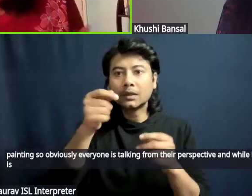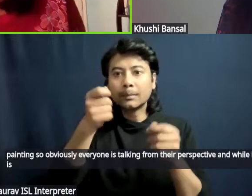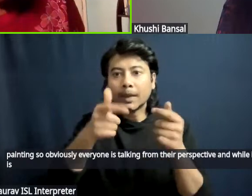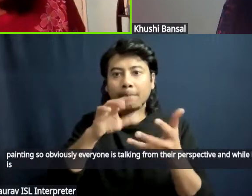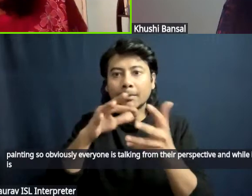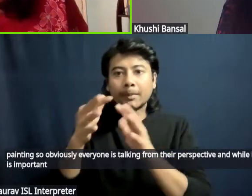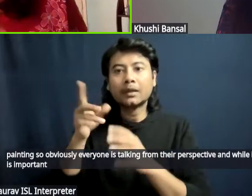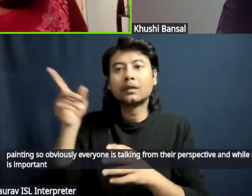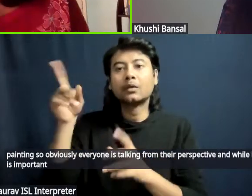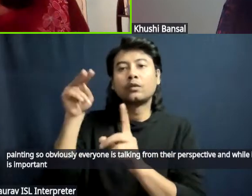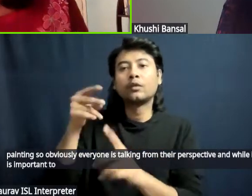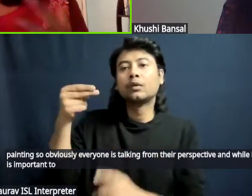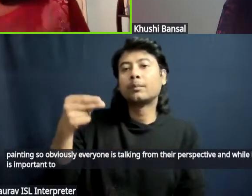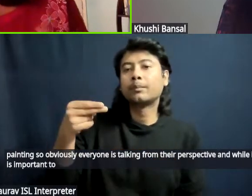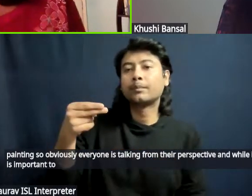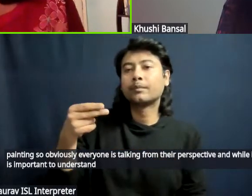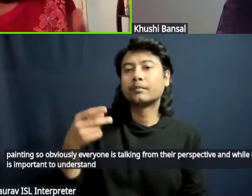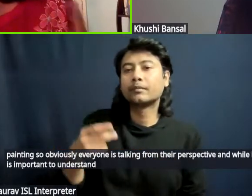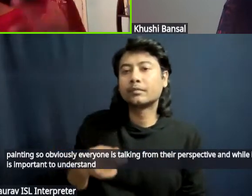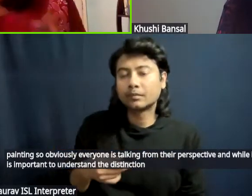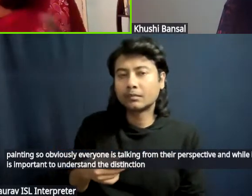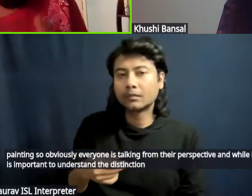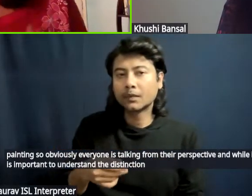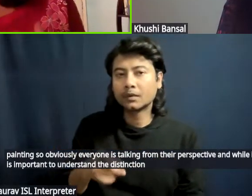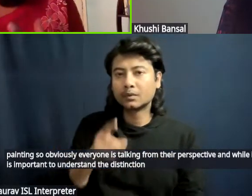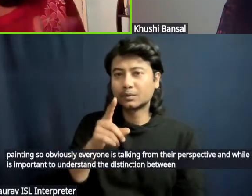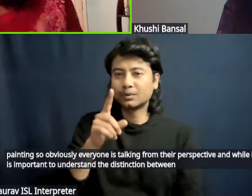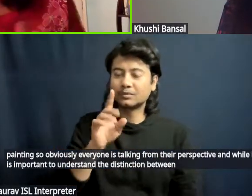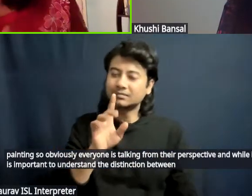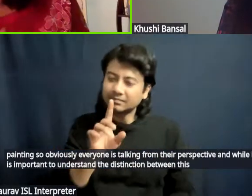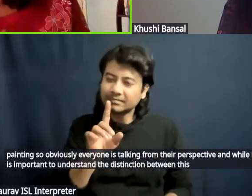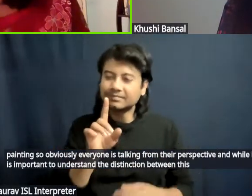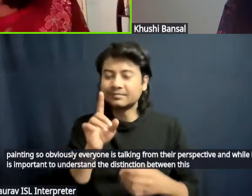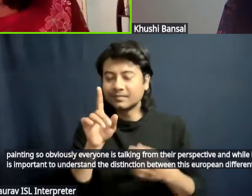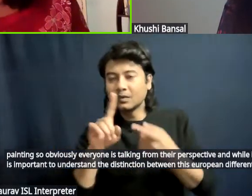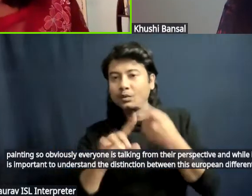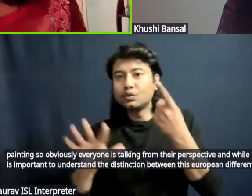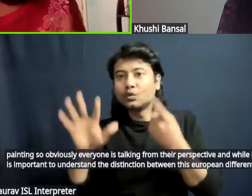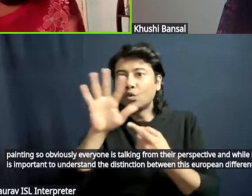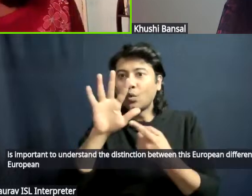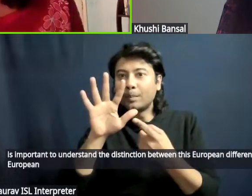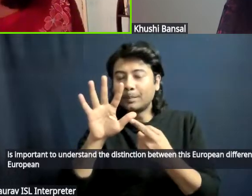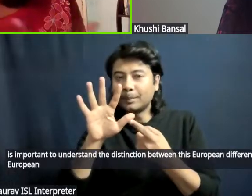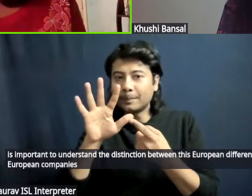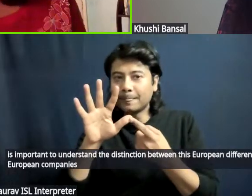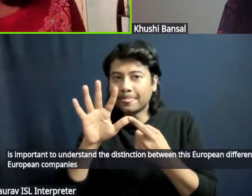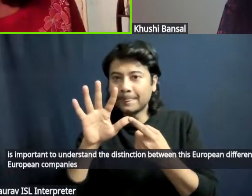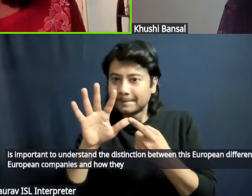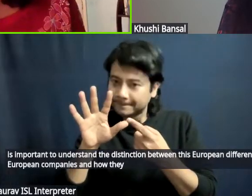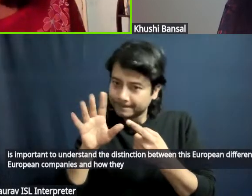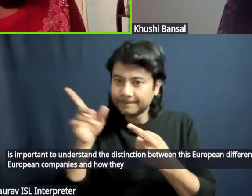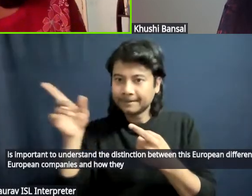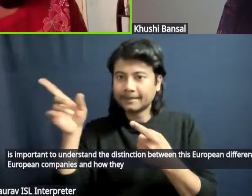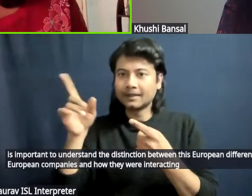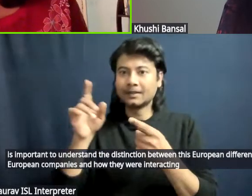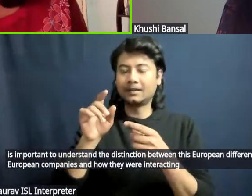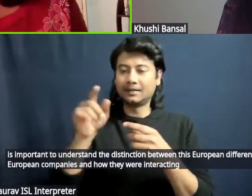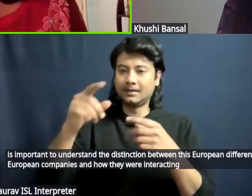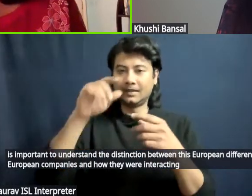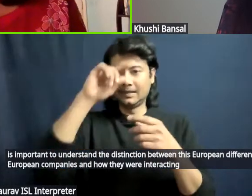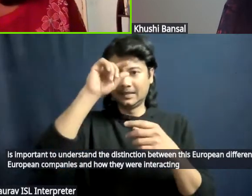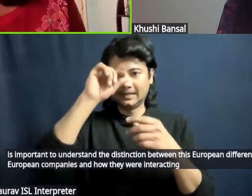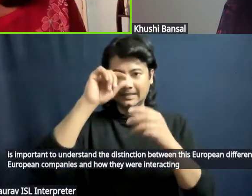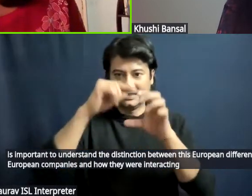to understand the distinction between this different European companies and how they were interacting,